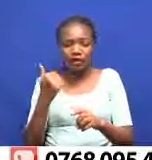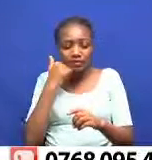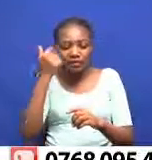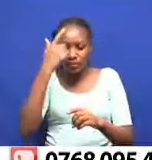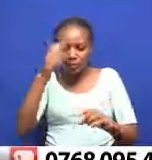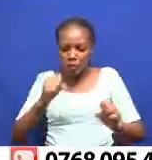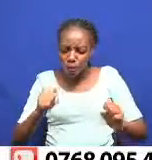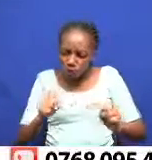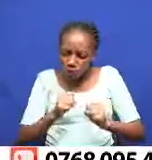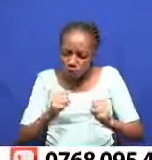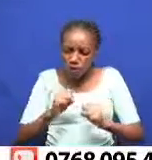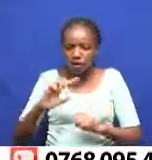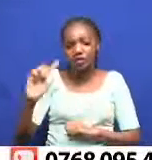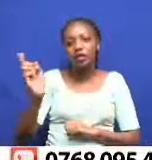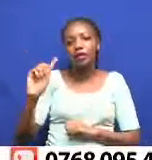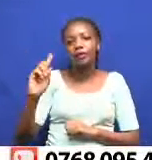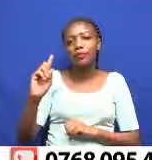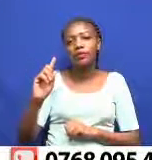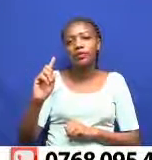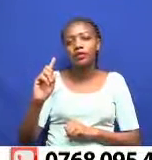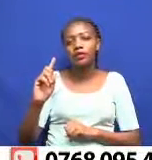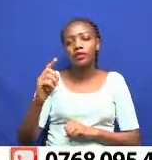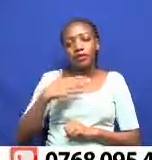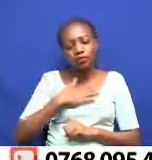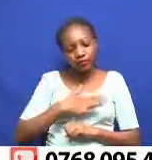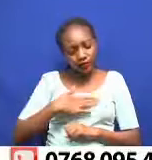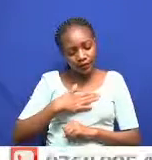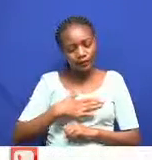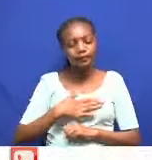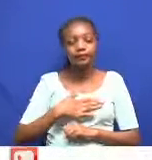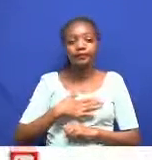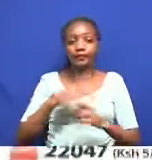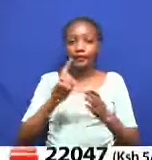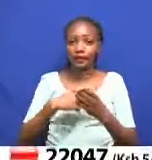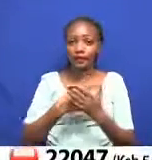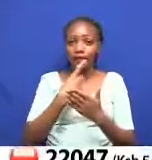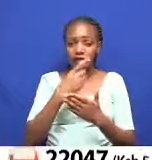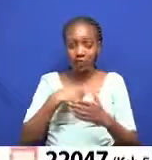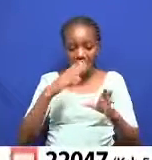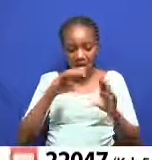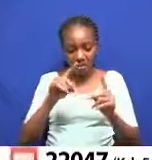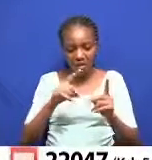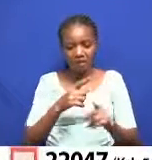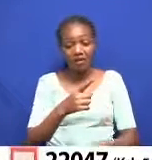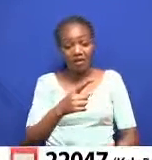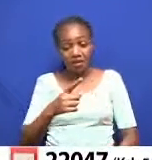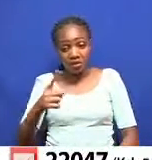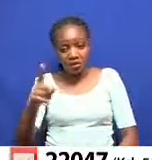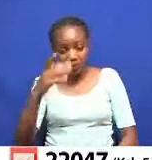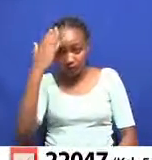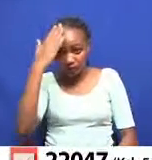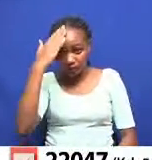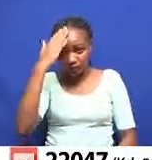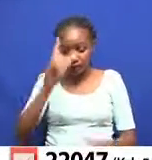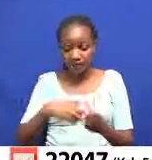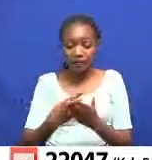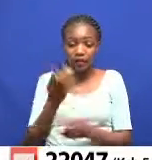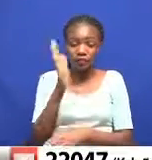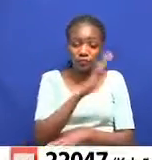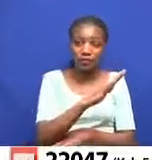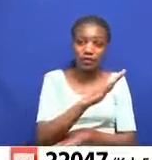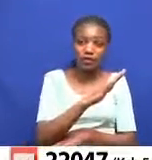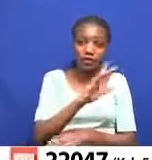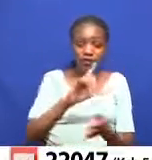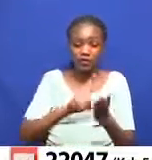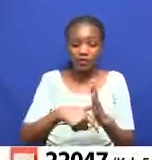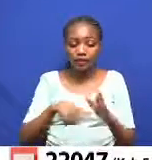in Nairobi. I told him make sure there are 3. He told me okay. He went on Monday. Then he came back saying they are